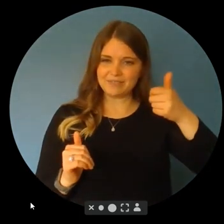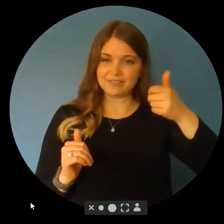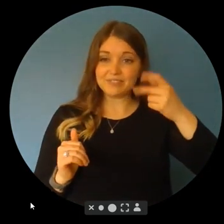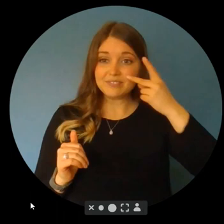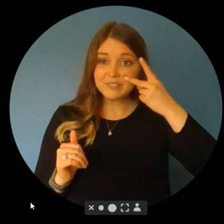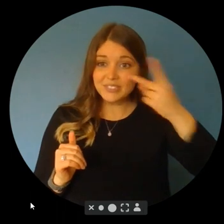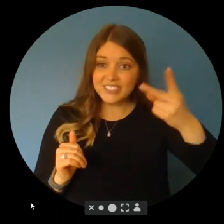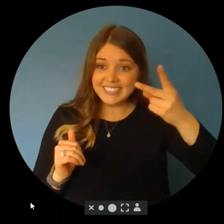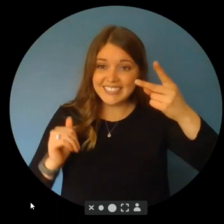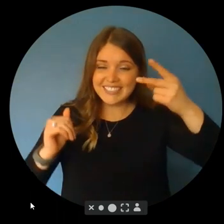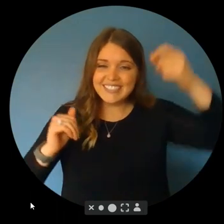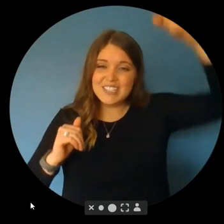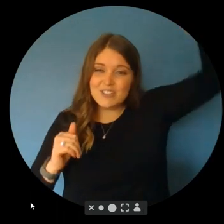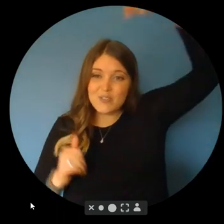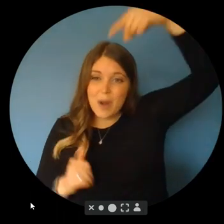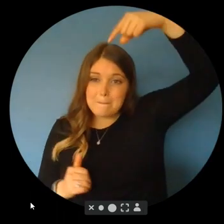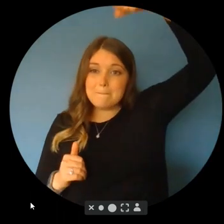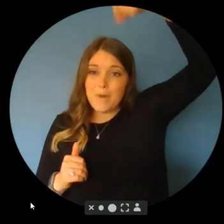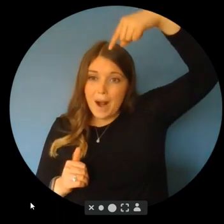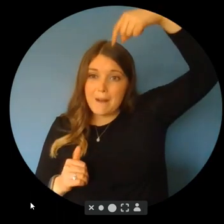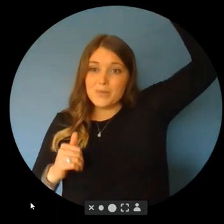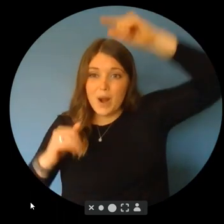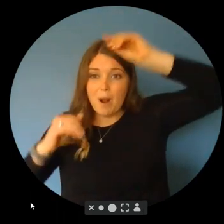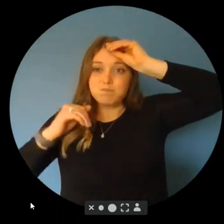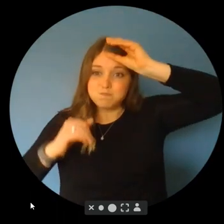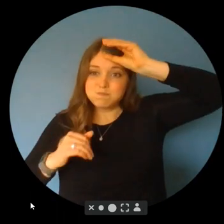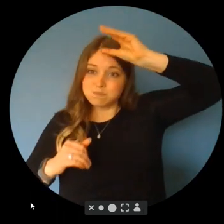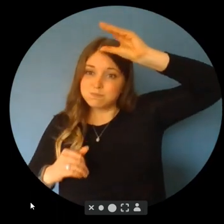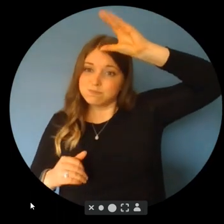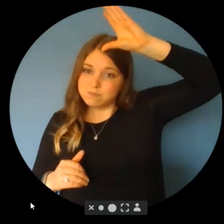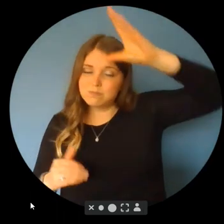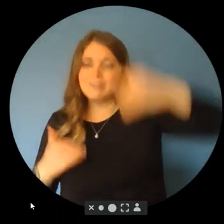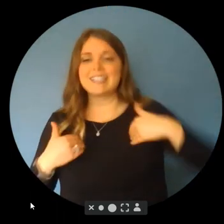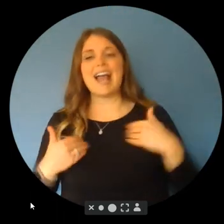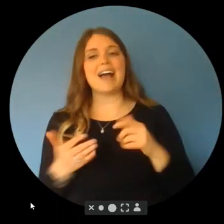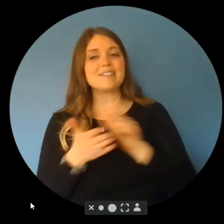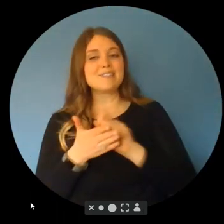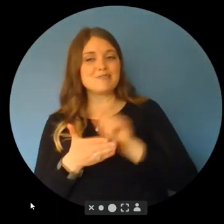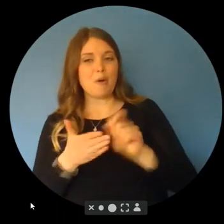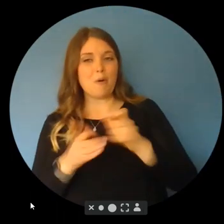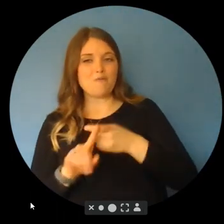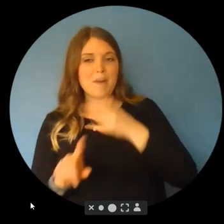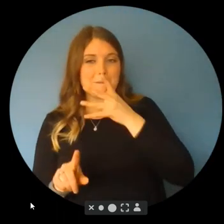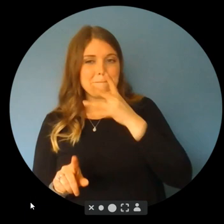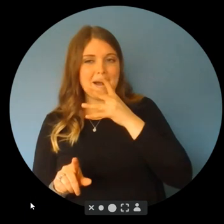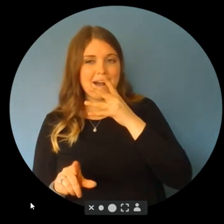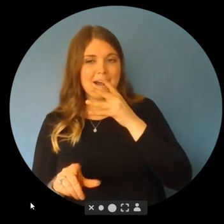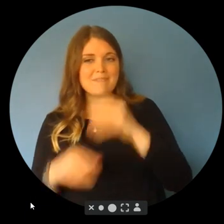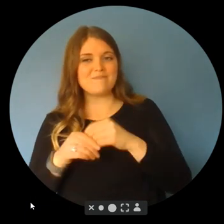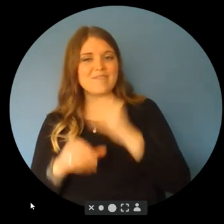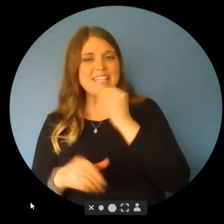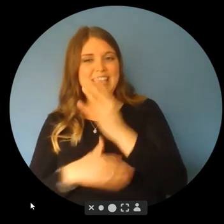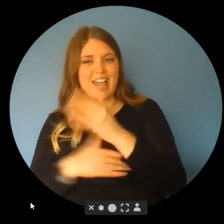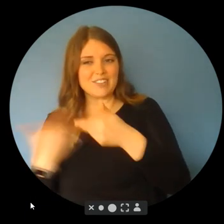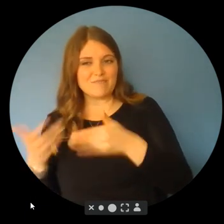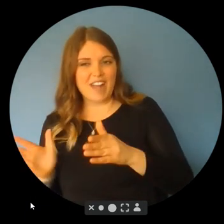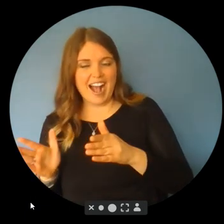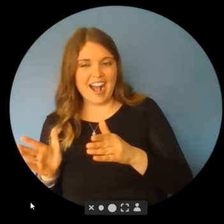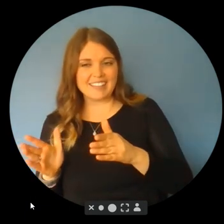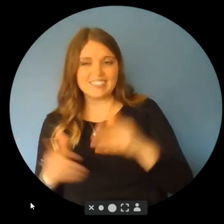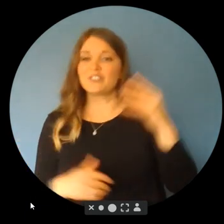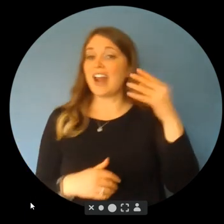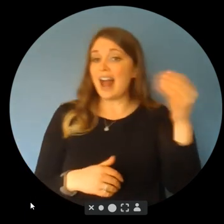Drop, drop. He had a nice little note from his mom in his lunchbox. And then he went outside, and team